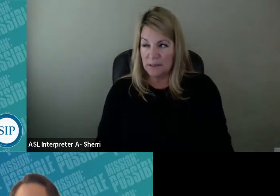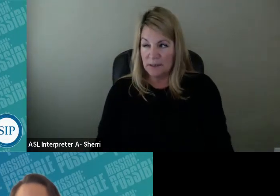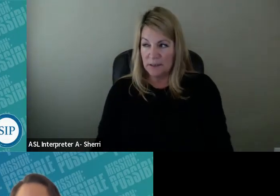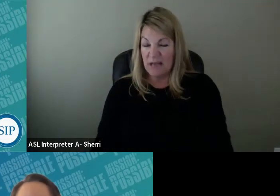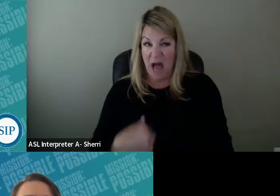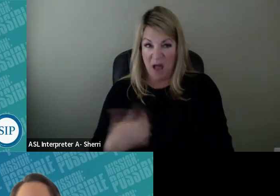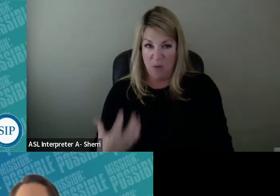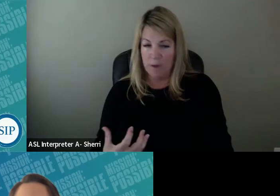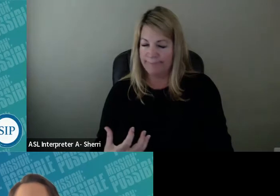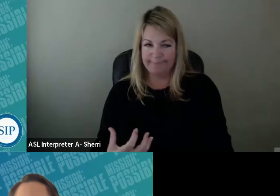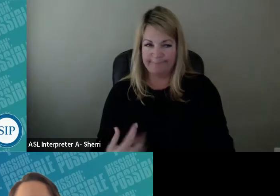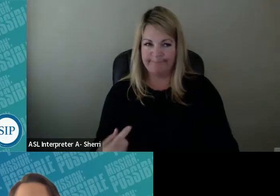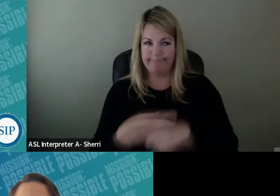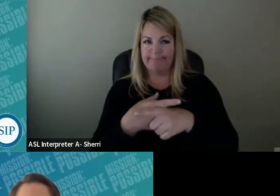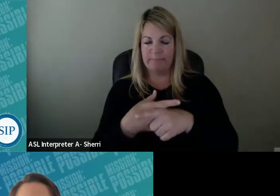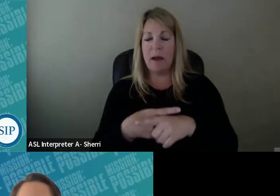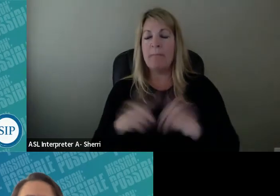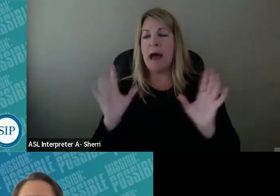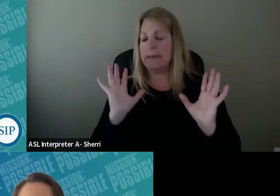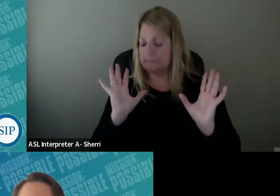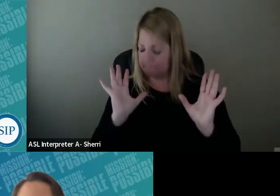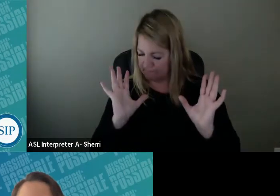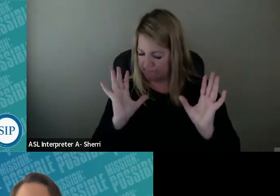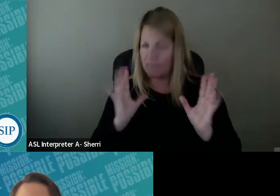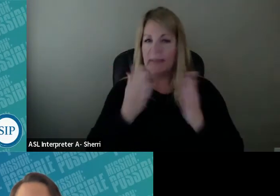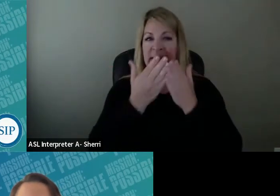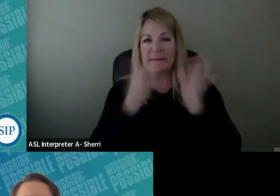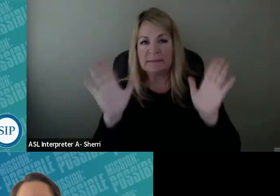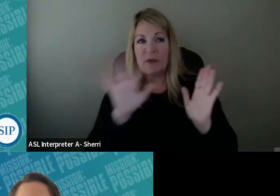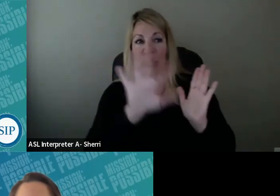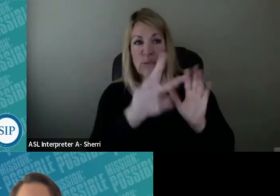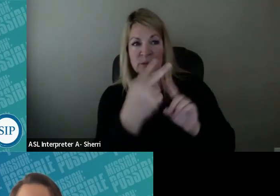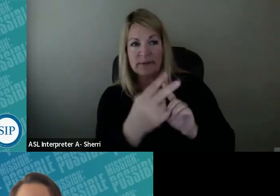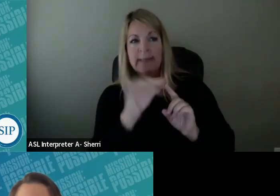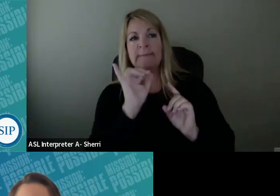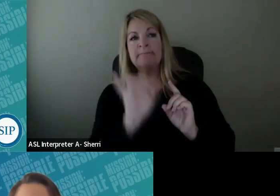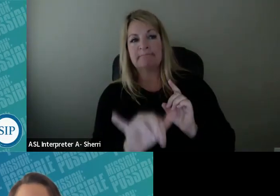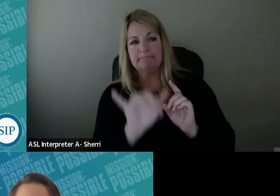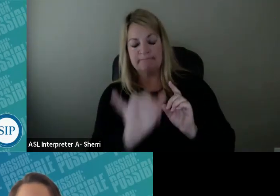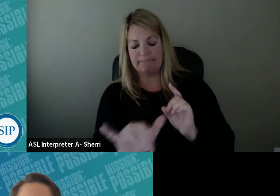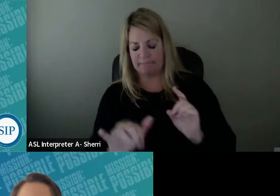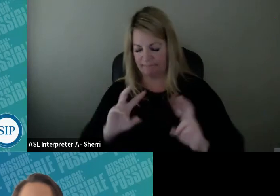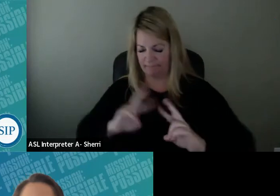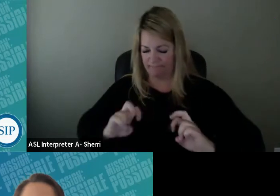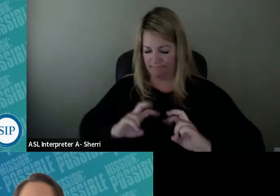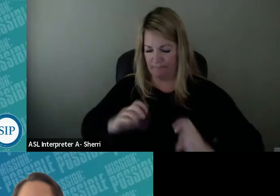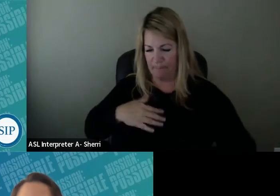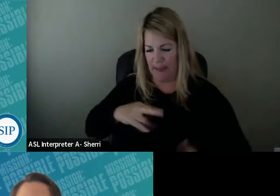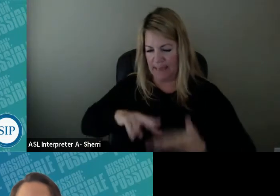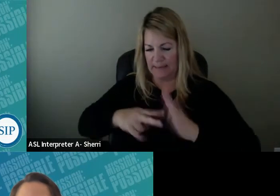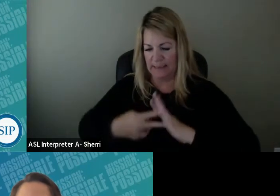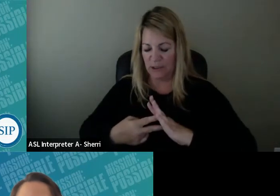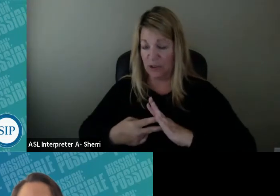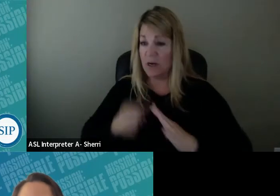wanted, but it allowed me to look at things from a different perspective and re-examine my intention. And this is not just for